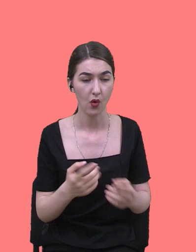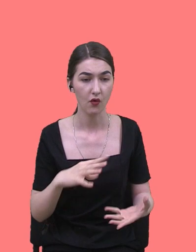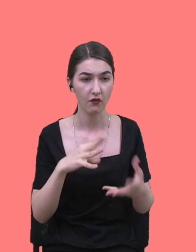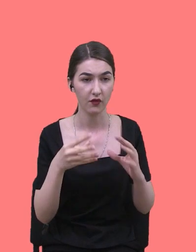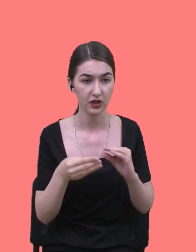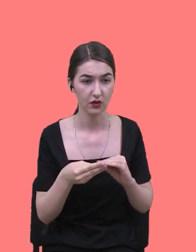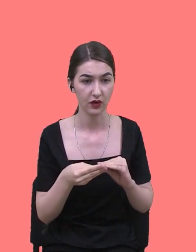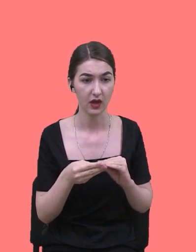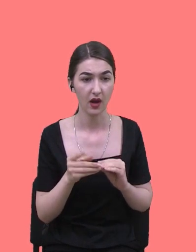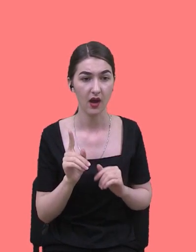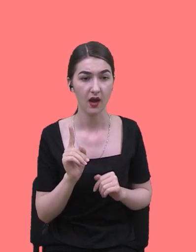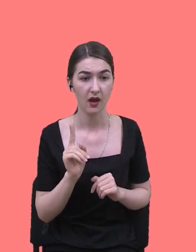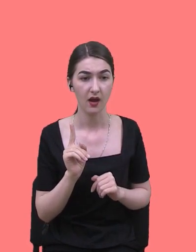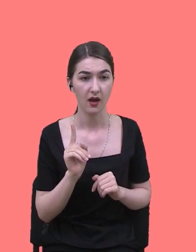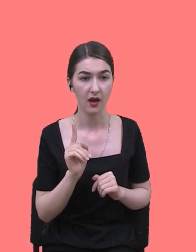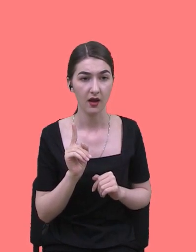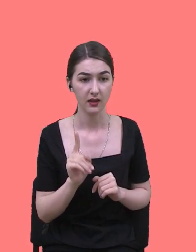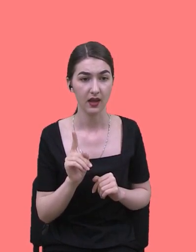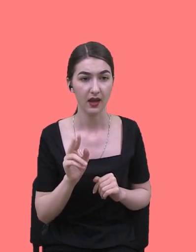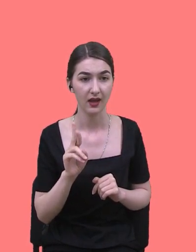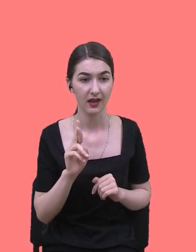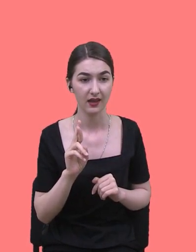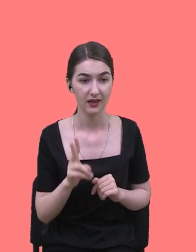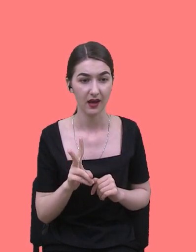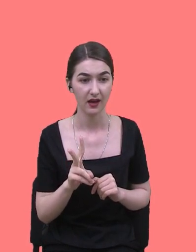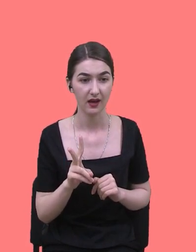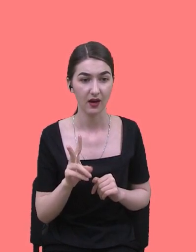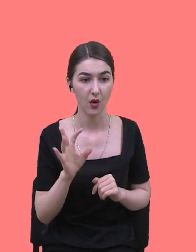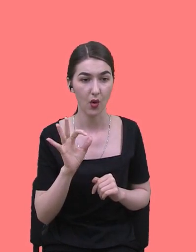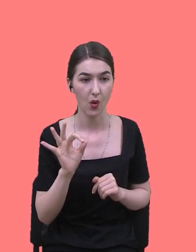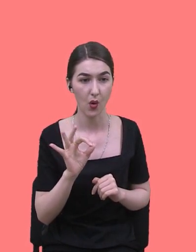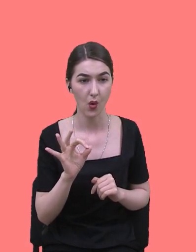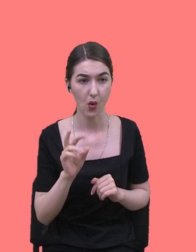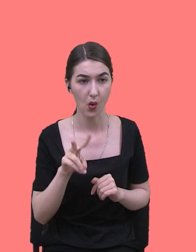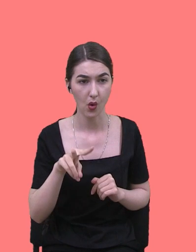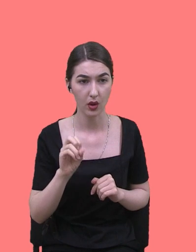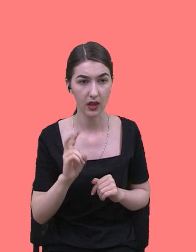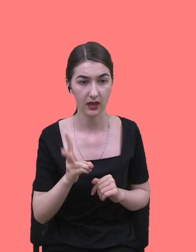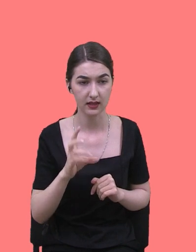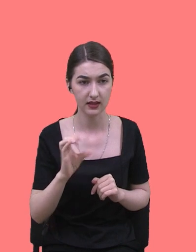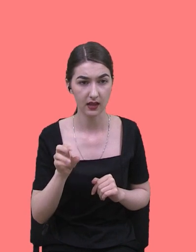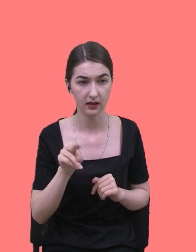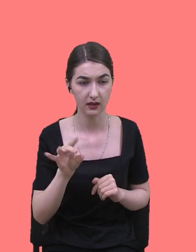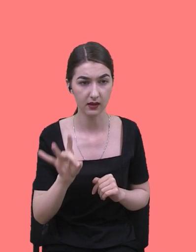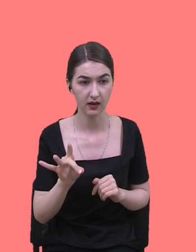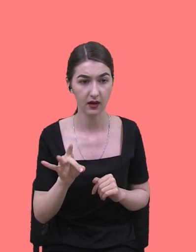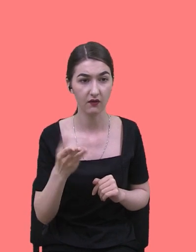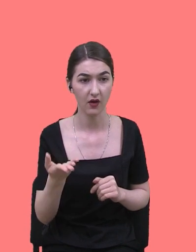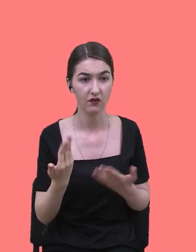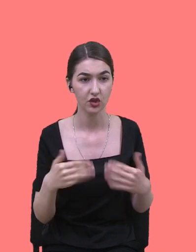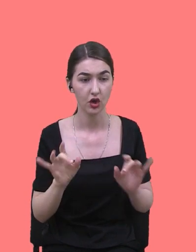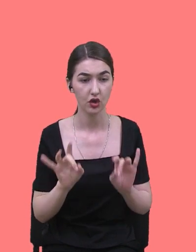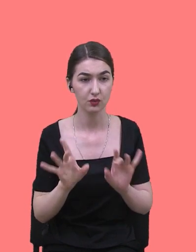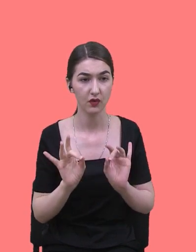Alexander had been showing you in the breakout room, addressed the issue that some members identified as a lack of database and